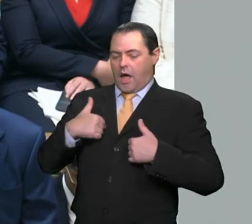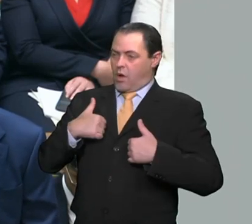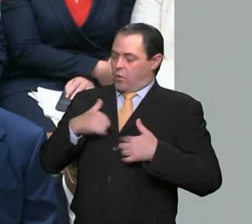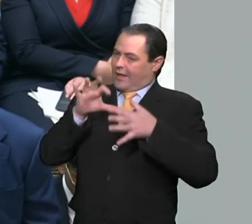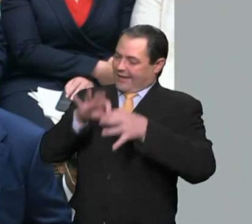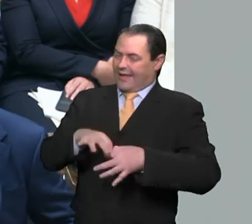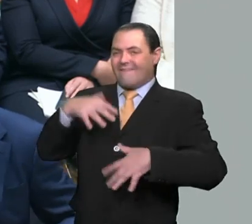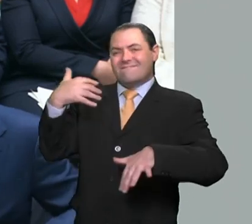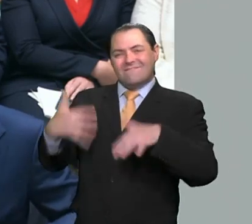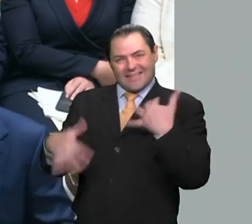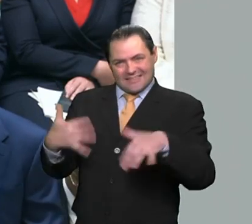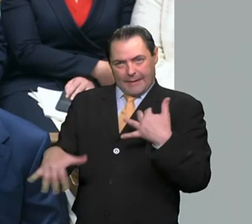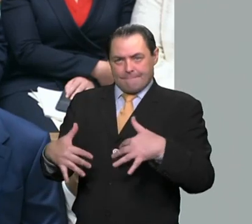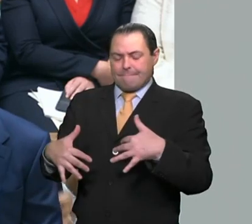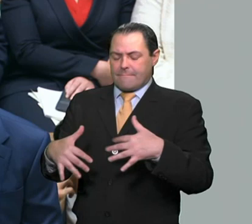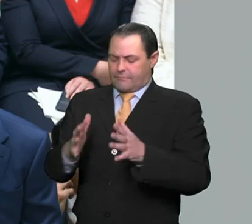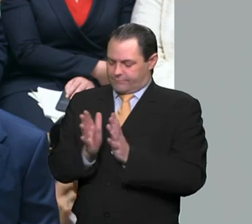the victims, the